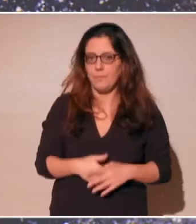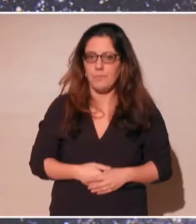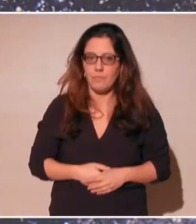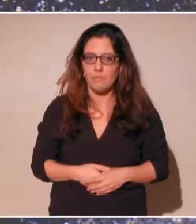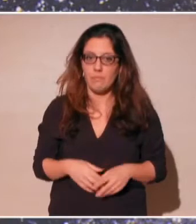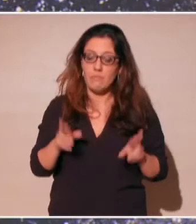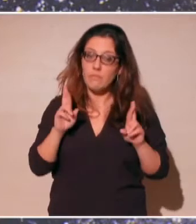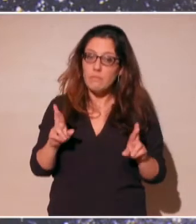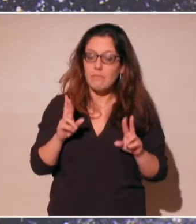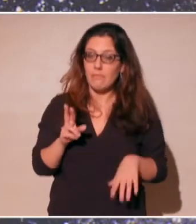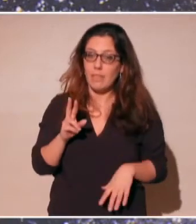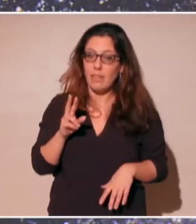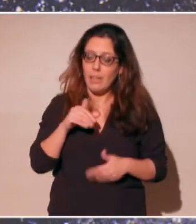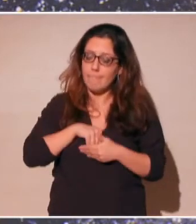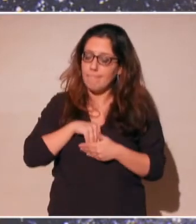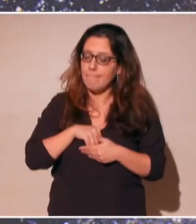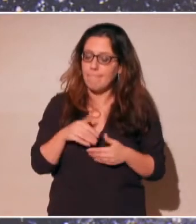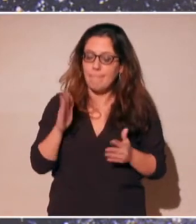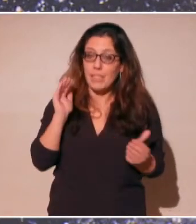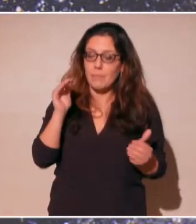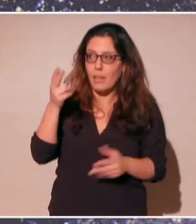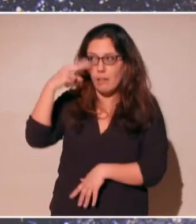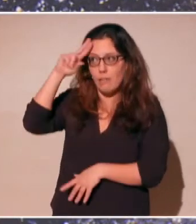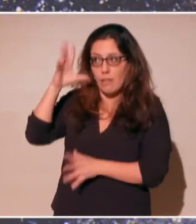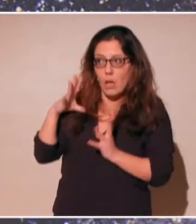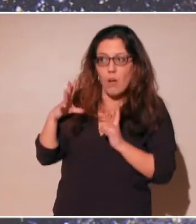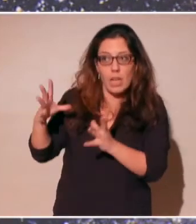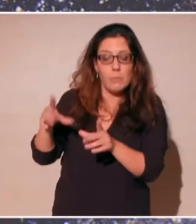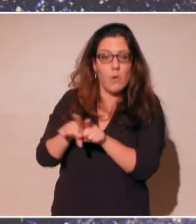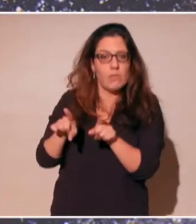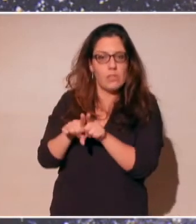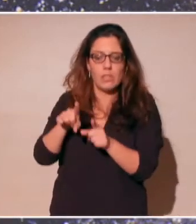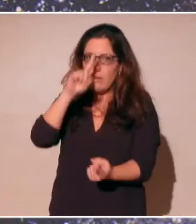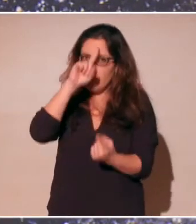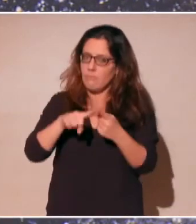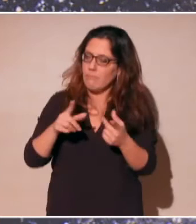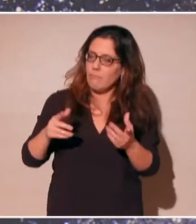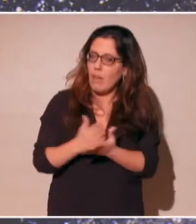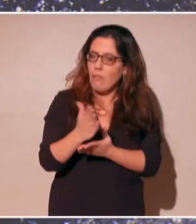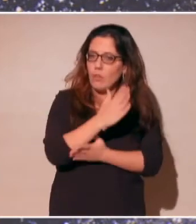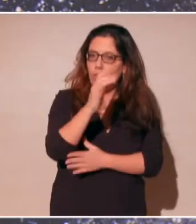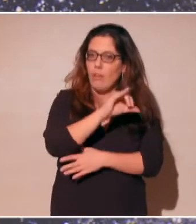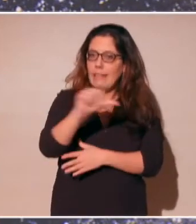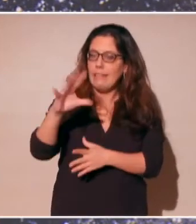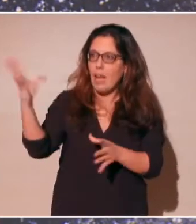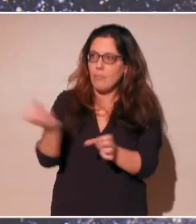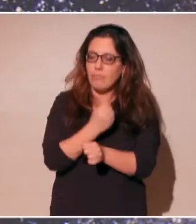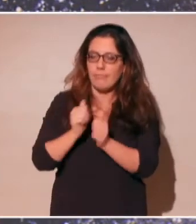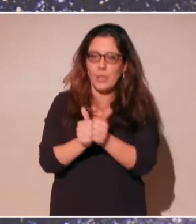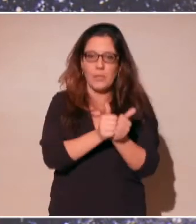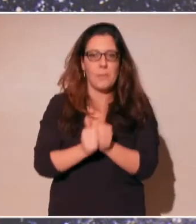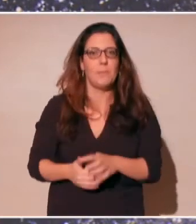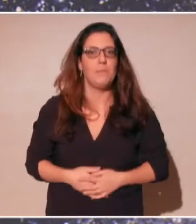And I hope, truly, that we will also have Europe working with us so that